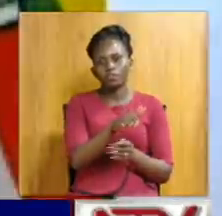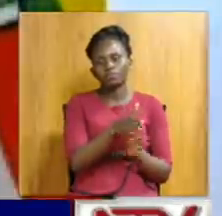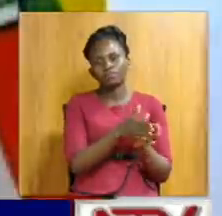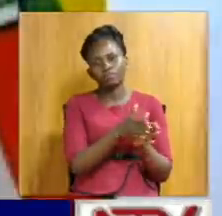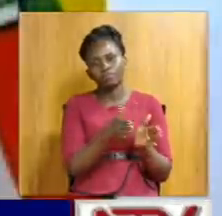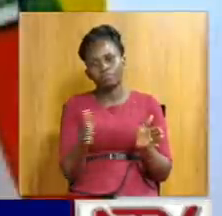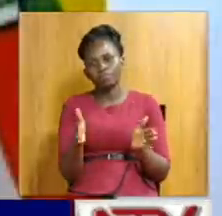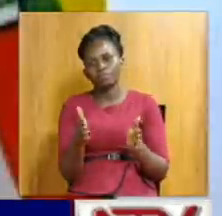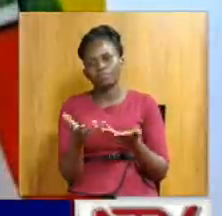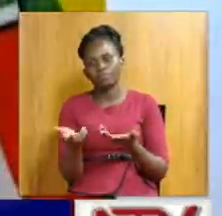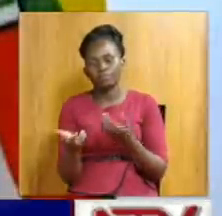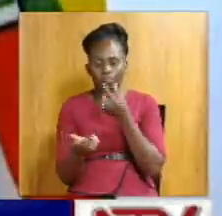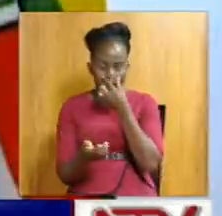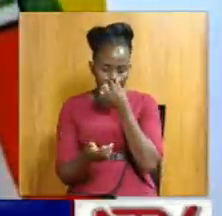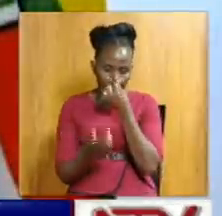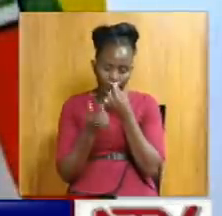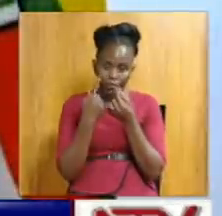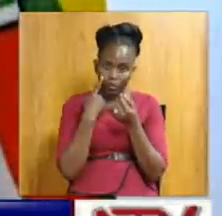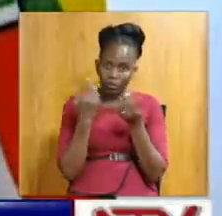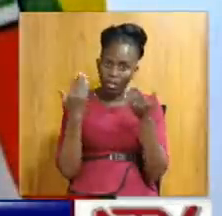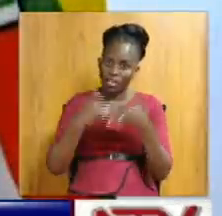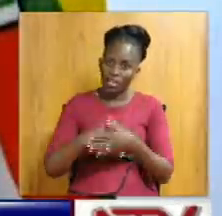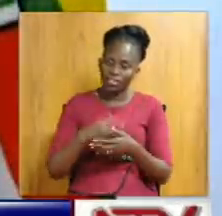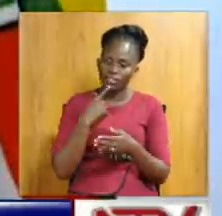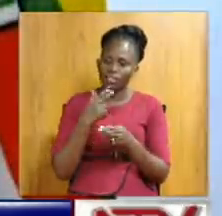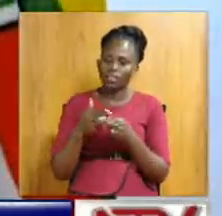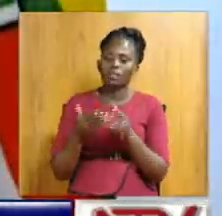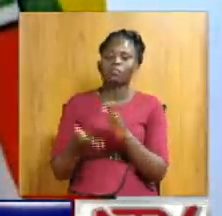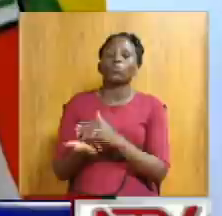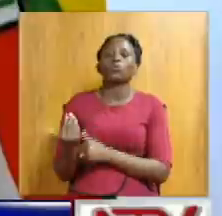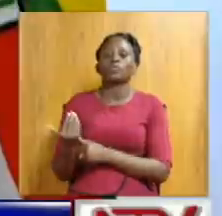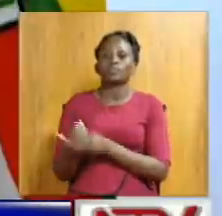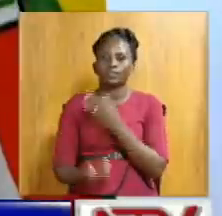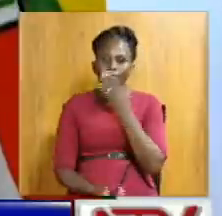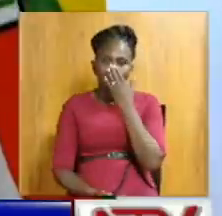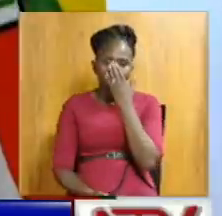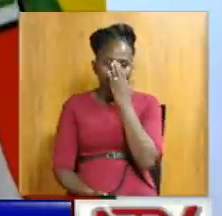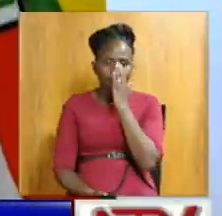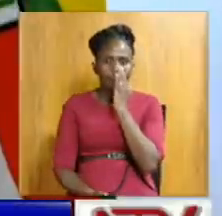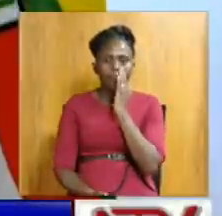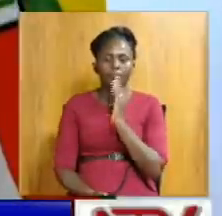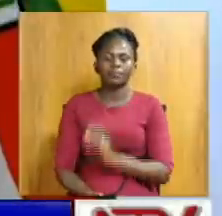You know, the Europeans, they call night, they call it morning.